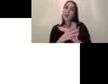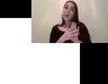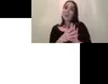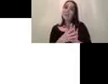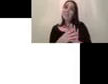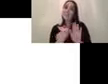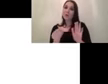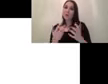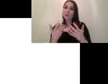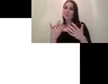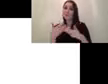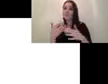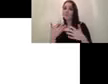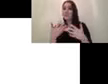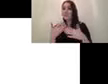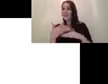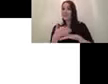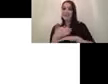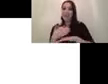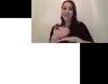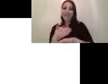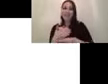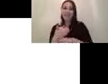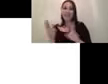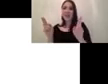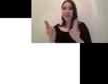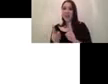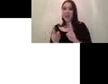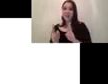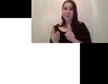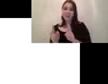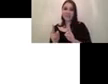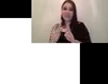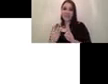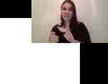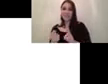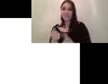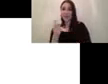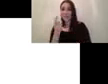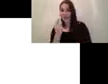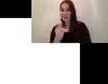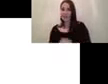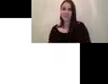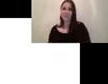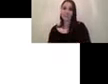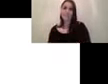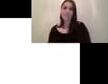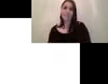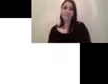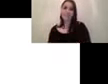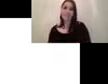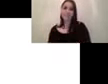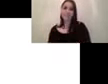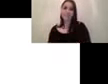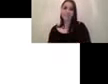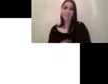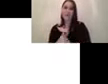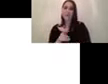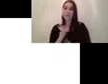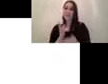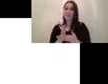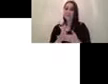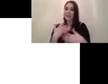device that's kind of have less capacity. So yeah, this is definitely a quite interesting paper, and